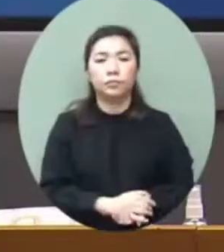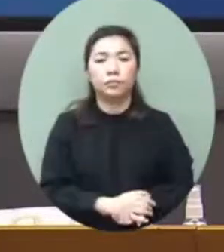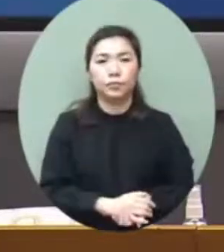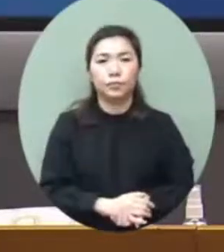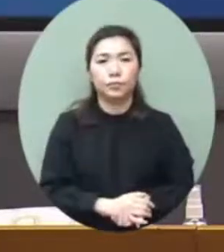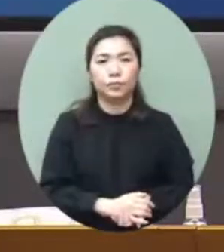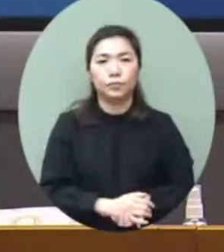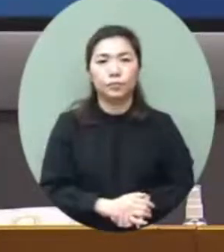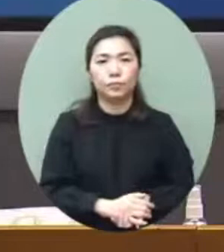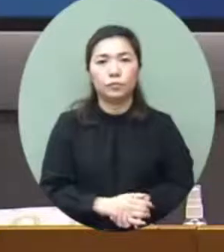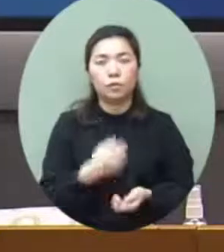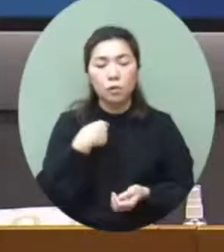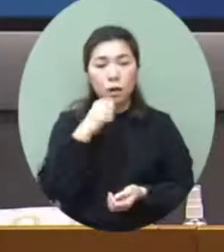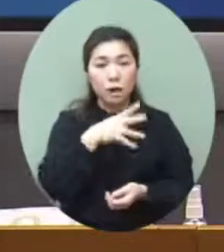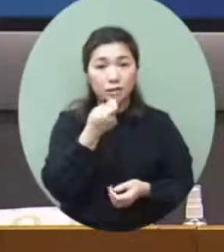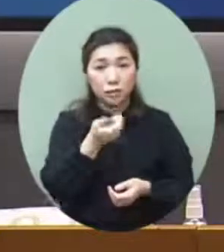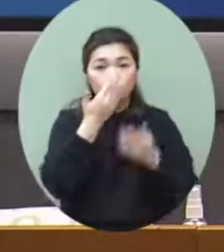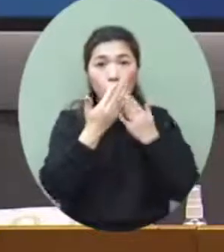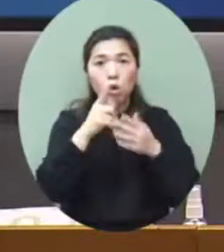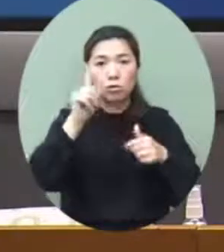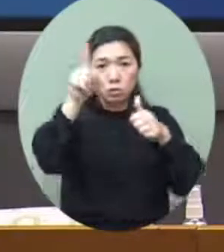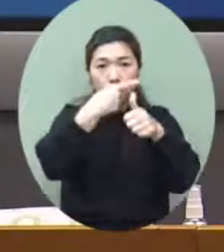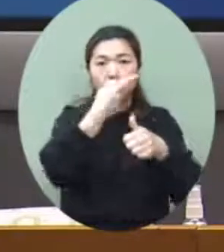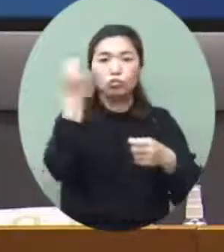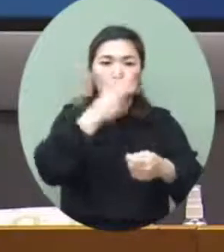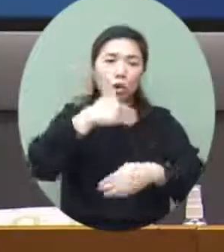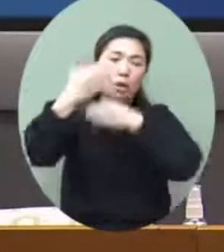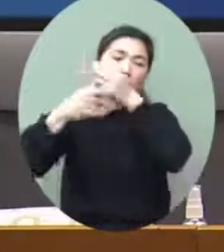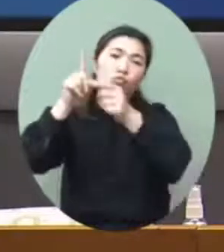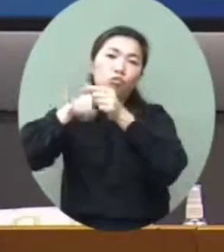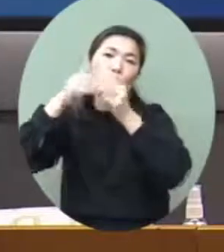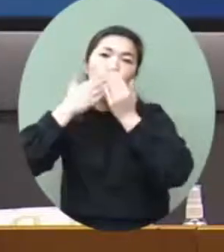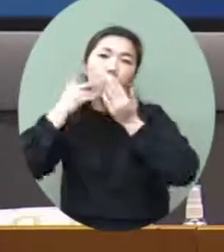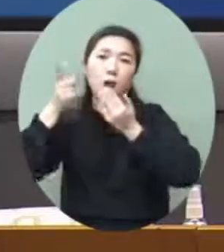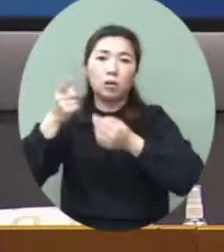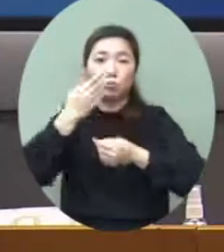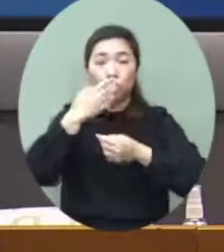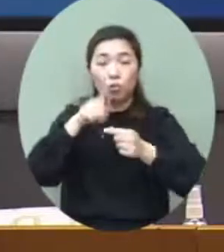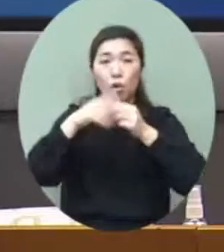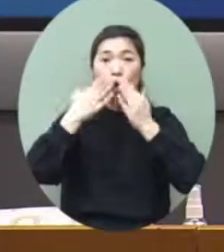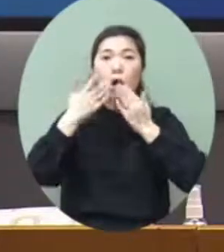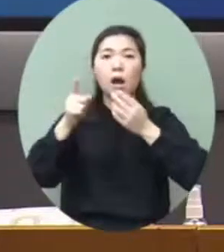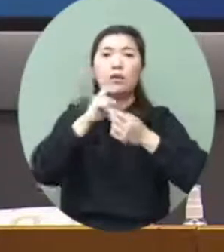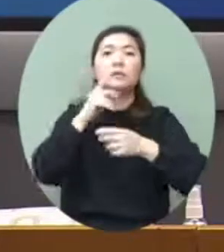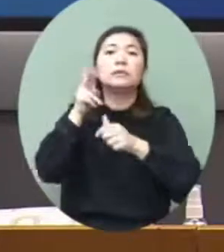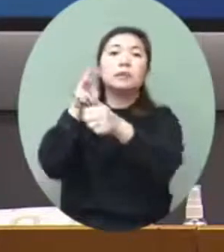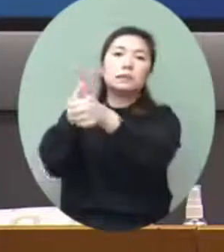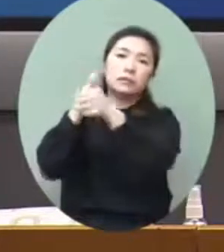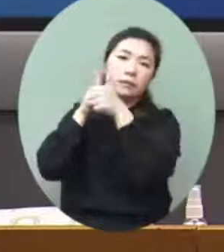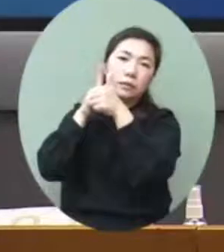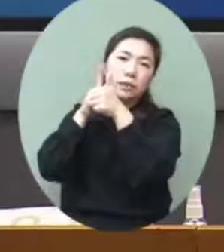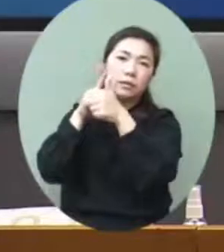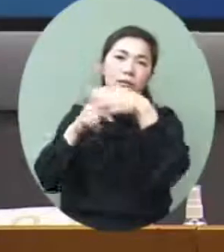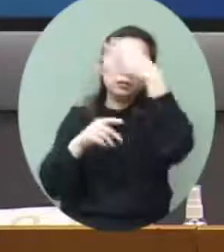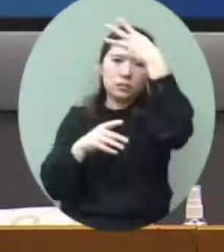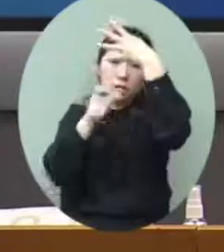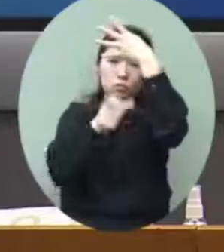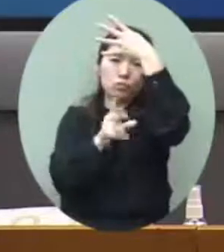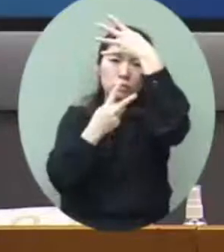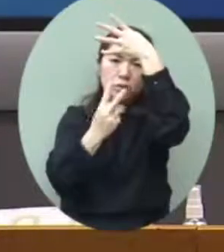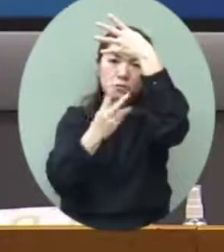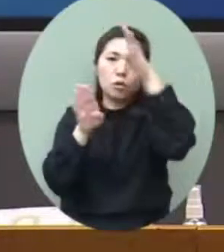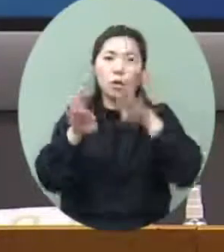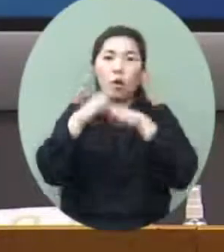for classes on the 20th of April. That is still our objective. And our